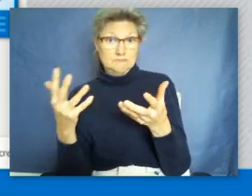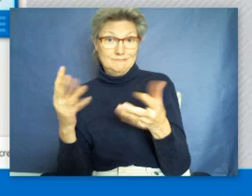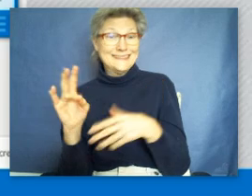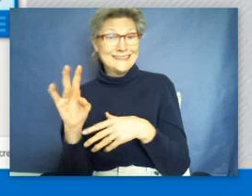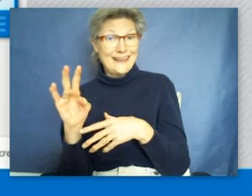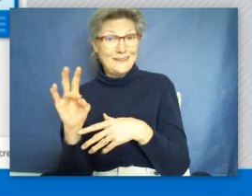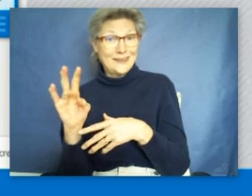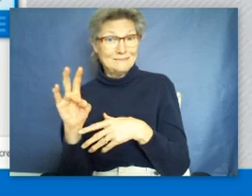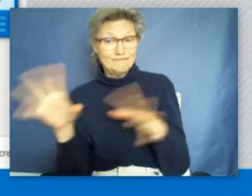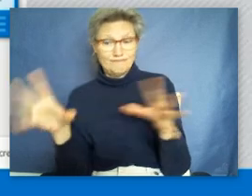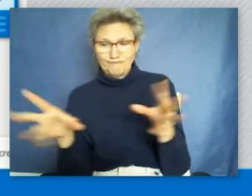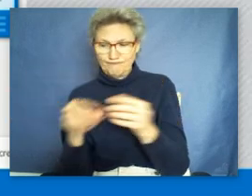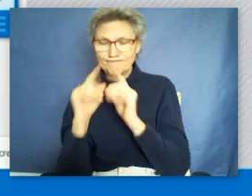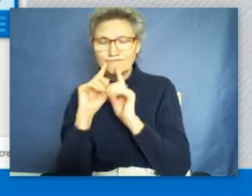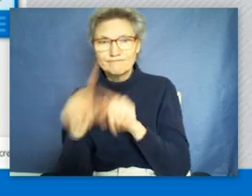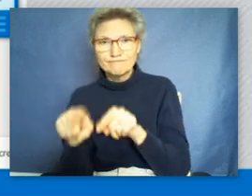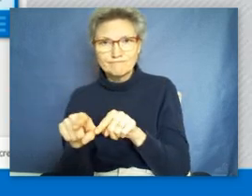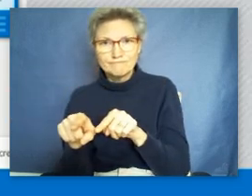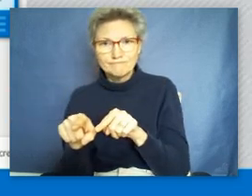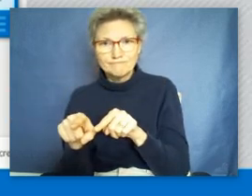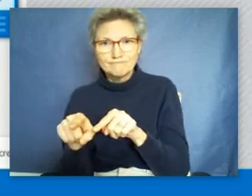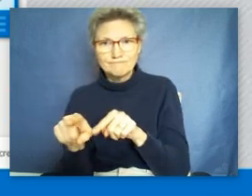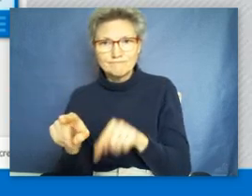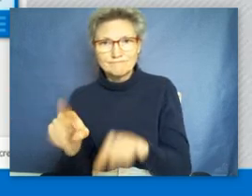a sum of